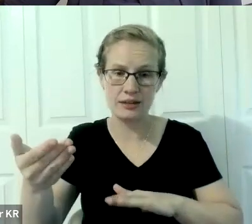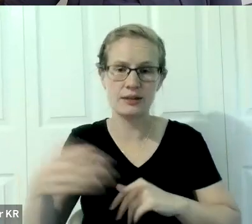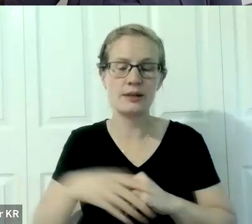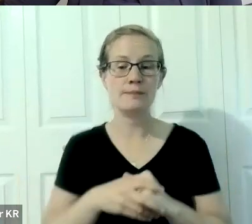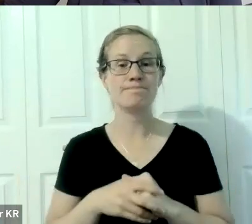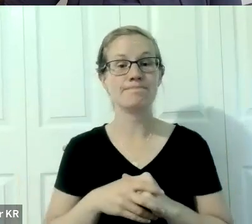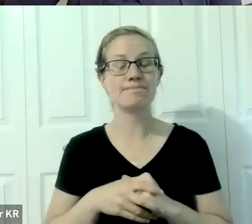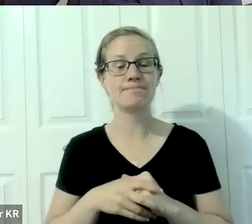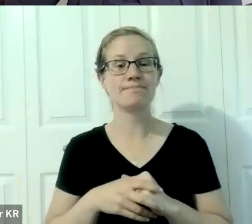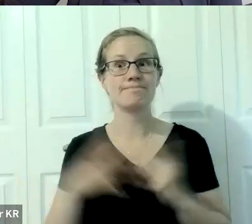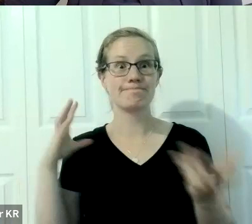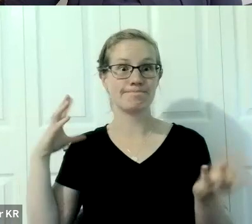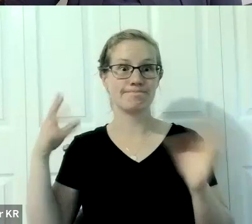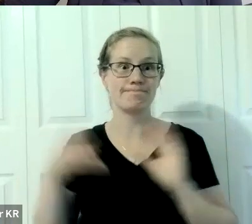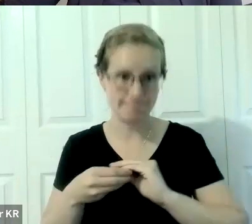All of this time,